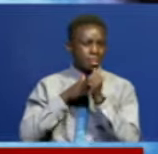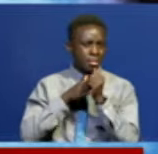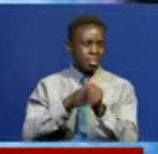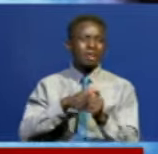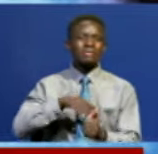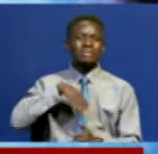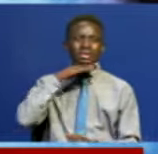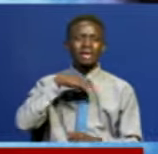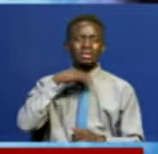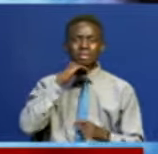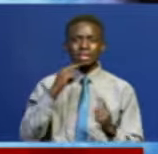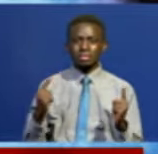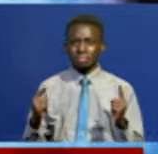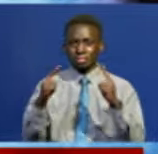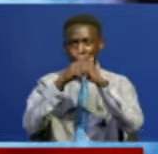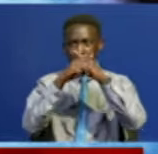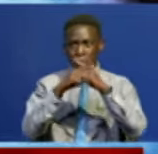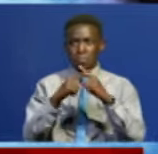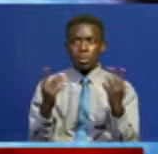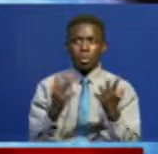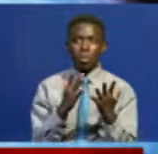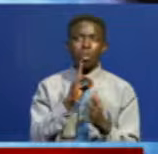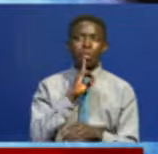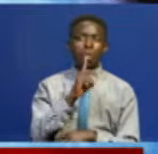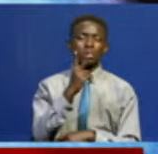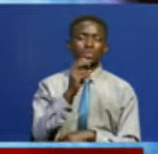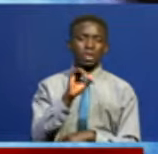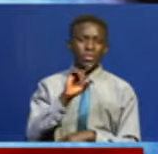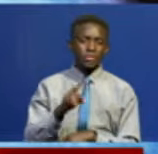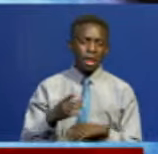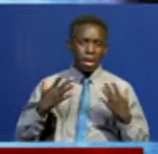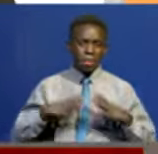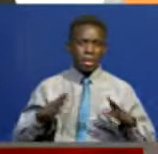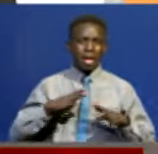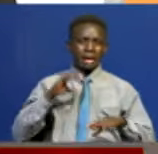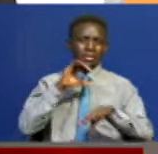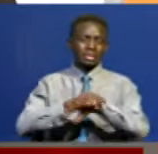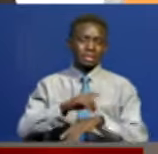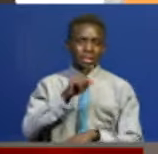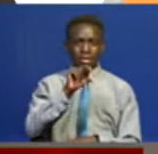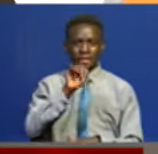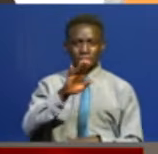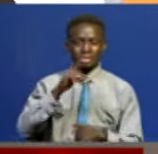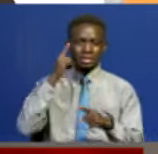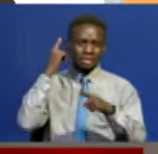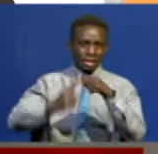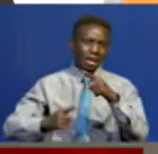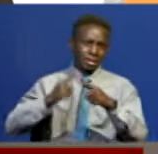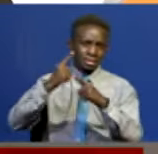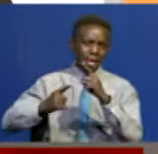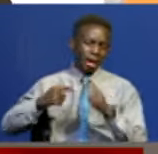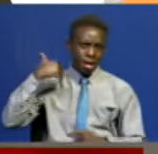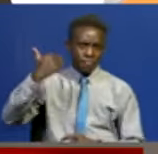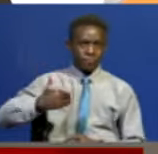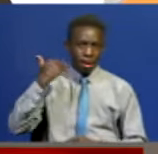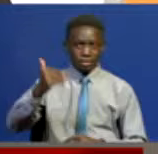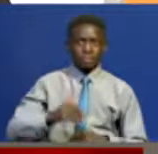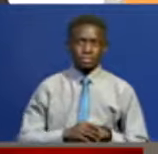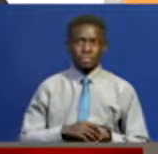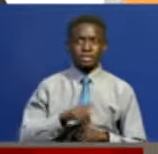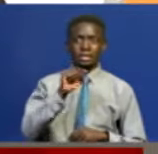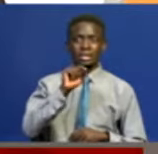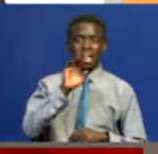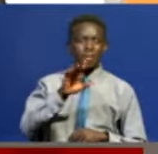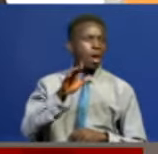than 120,000 people developing TB every year. TB is caused by a bacteria which